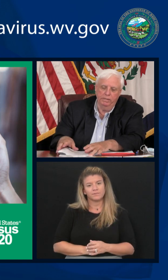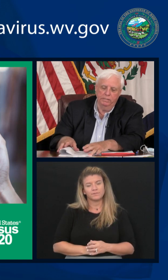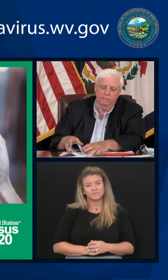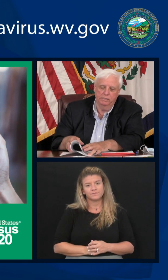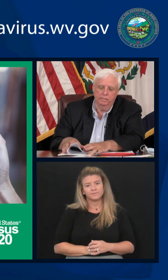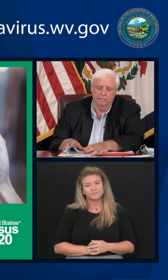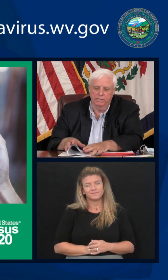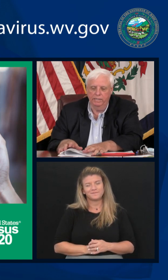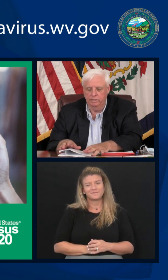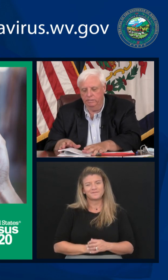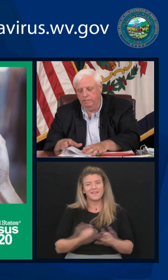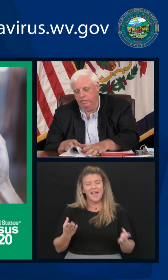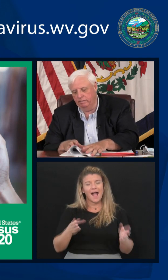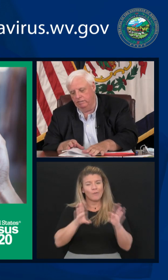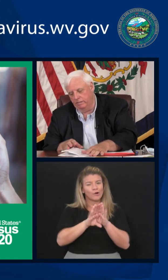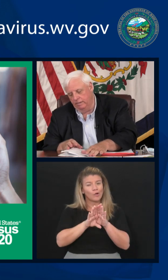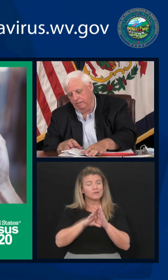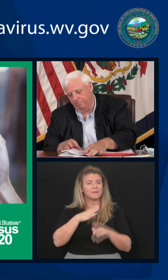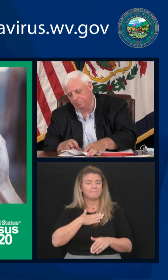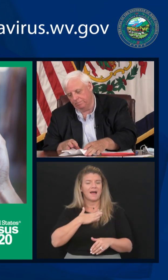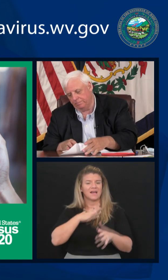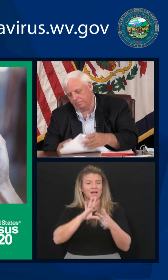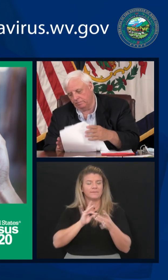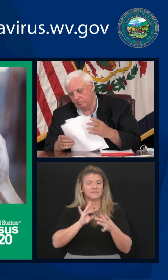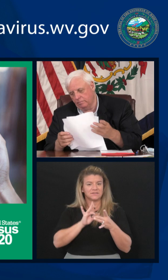up by just saying just this, that